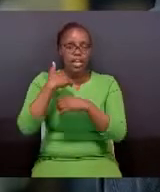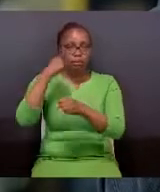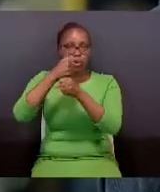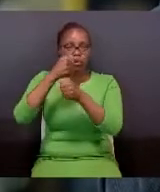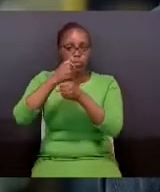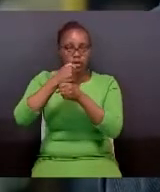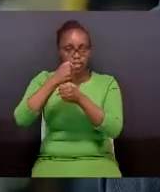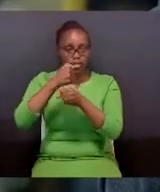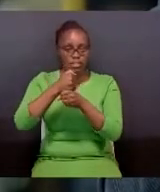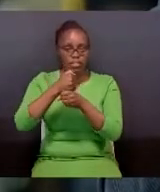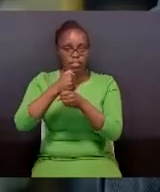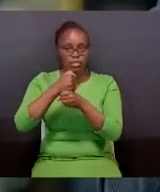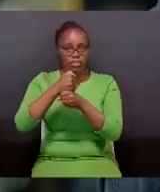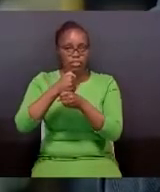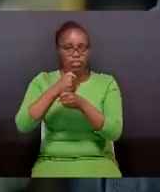on